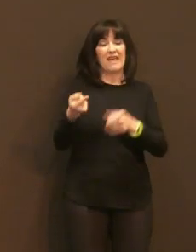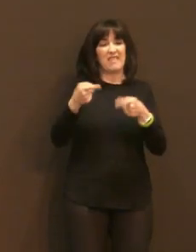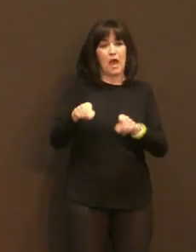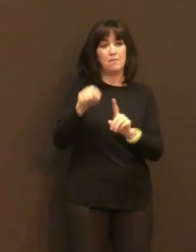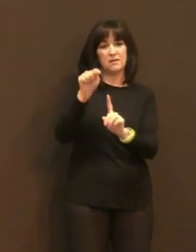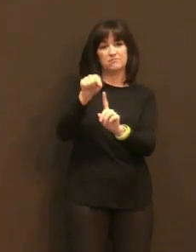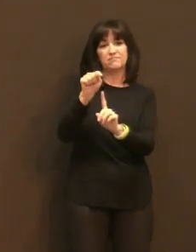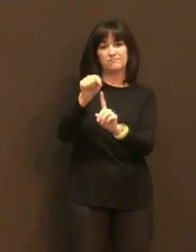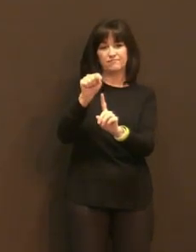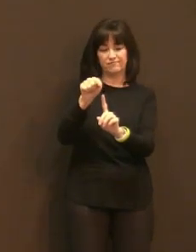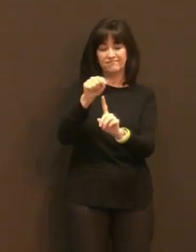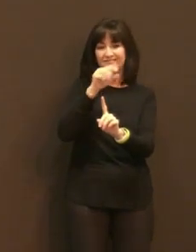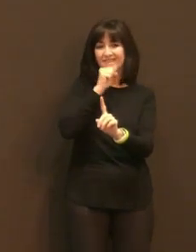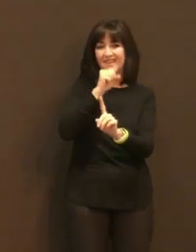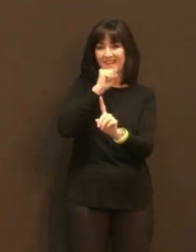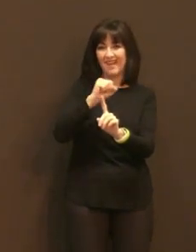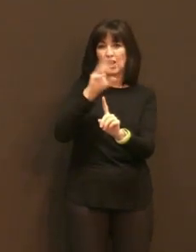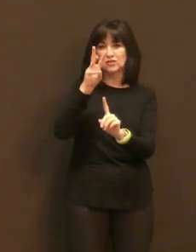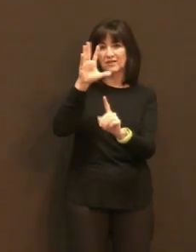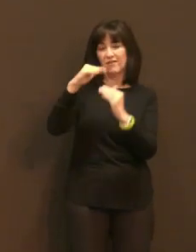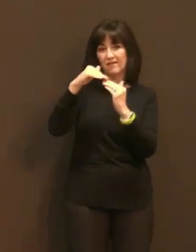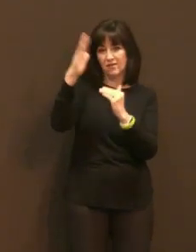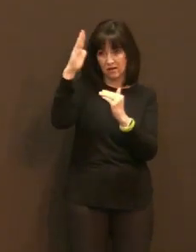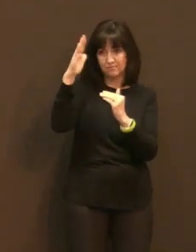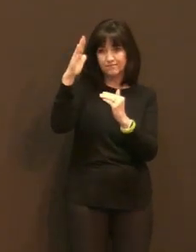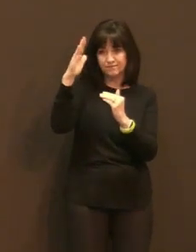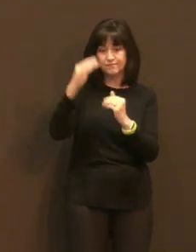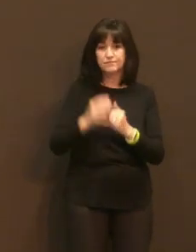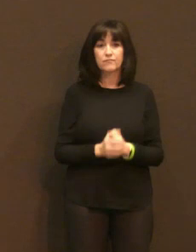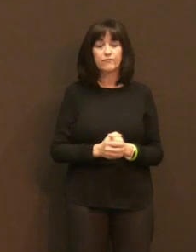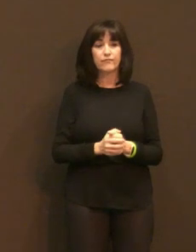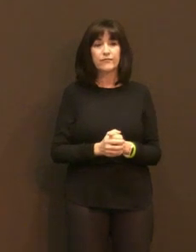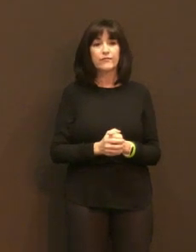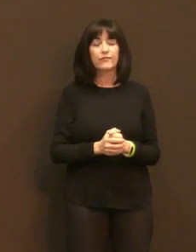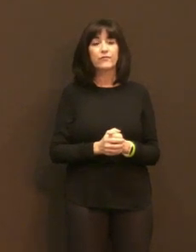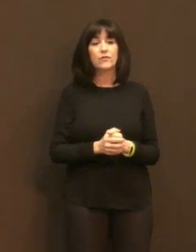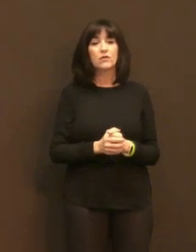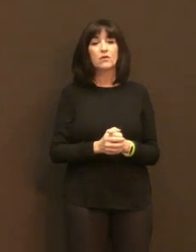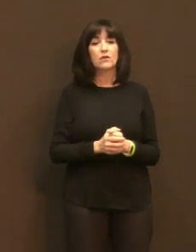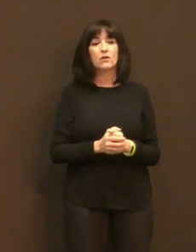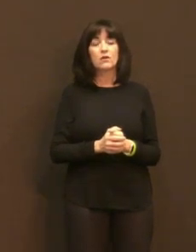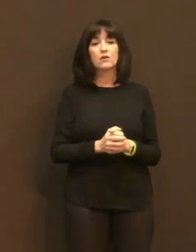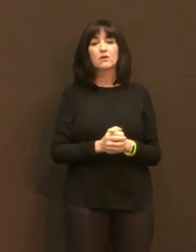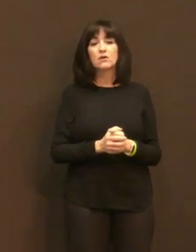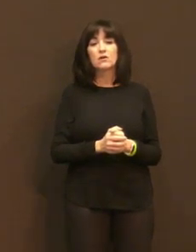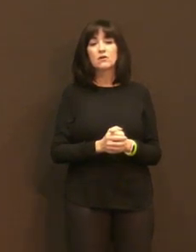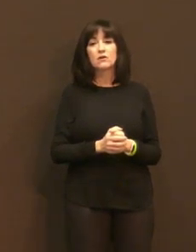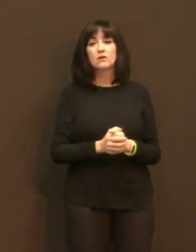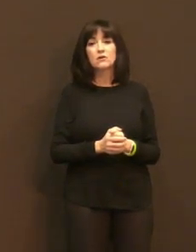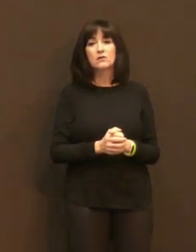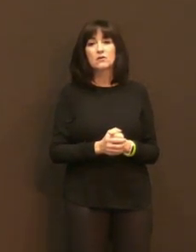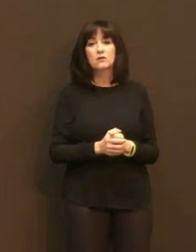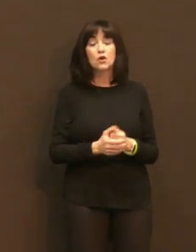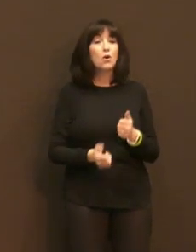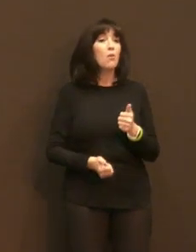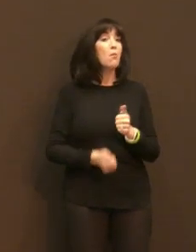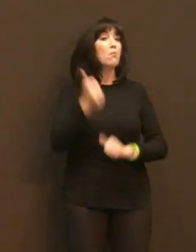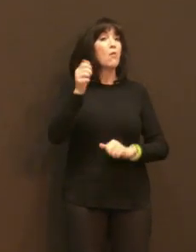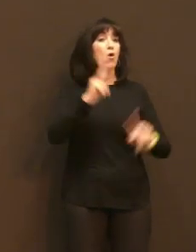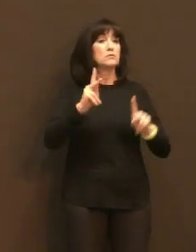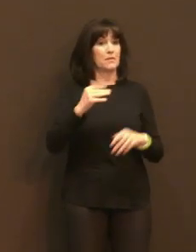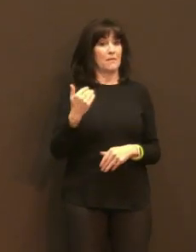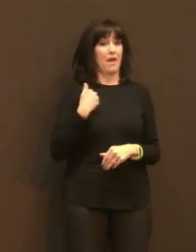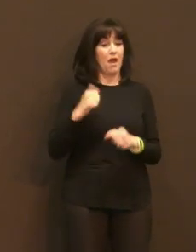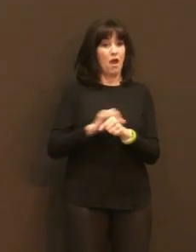The vast majority of the cases, or the majority, I should say, simple majority, is in that 18 to